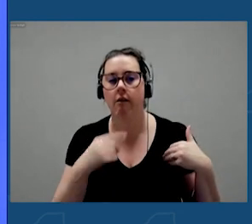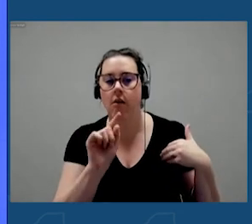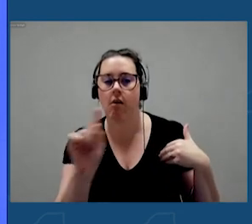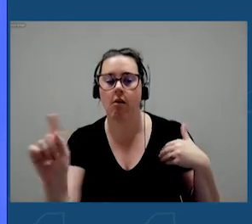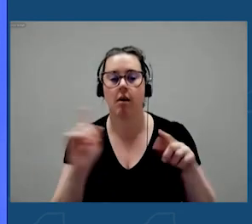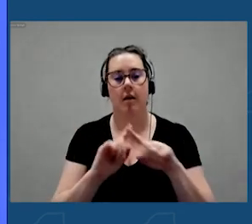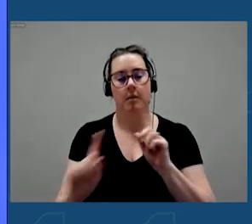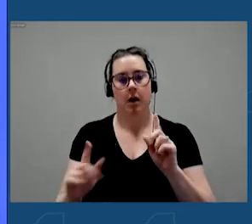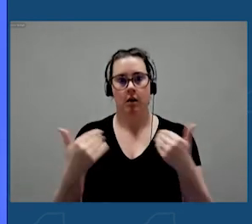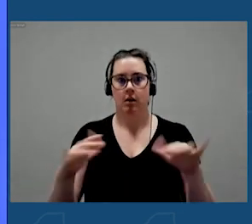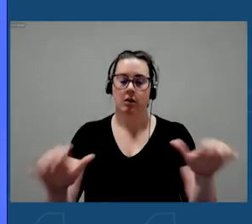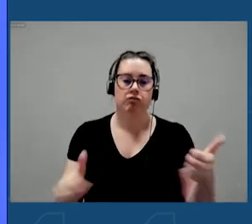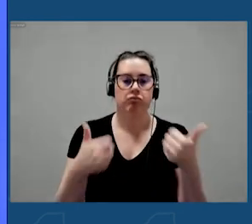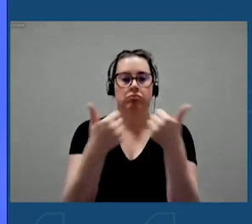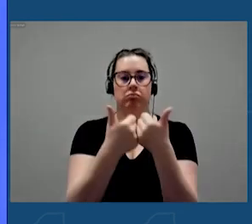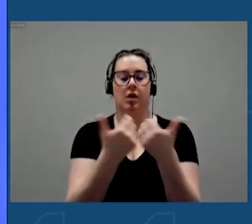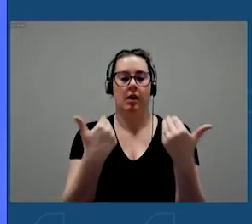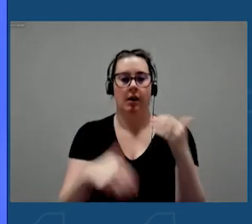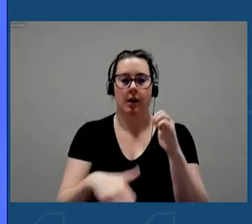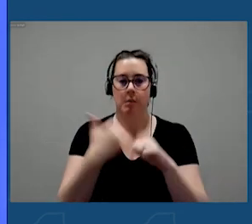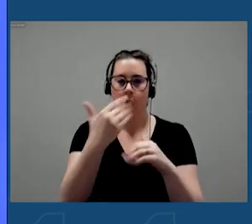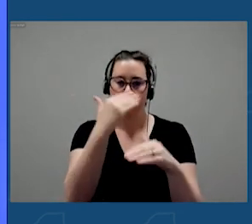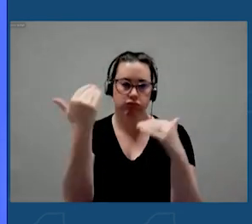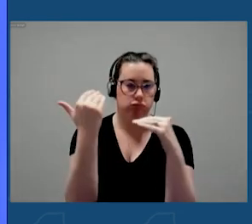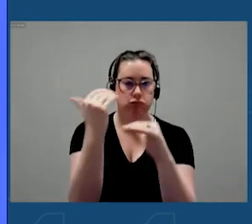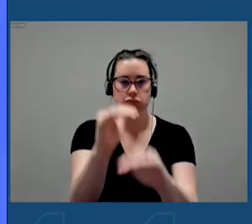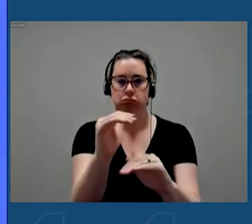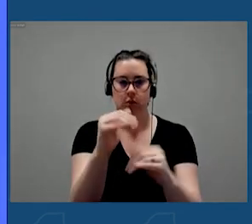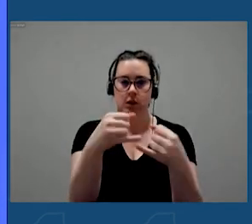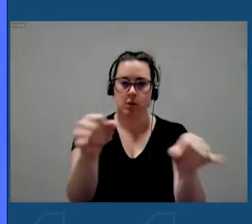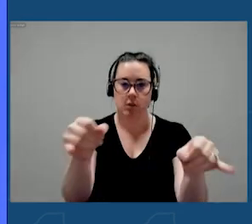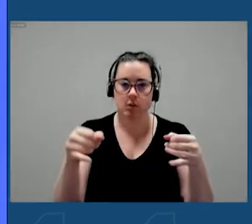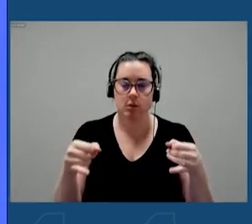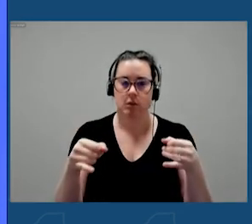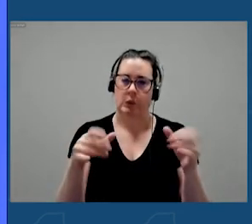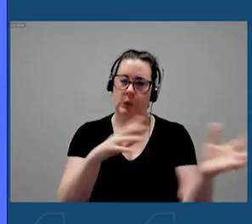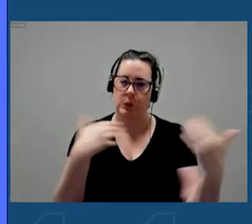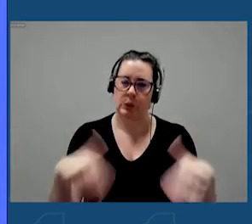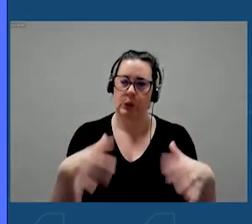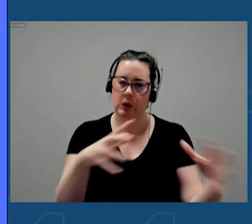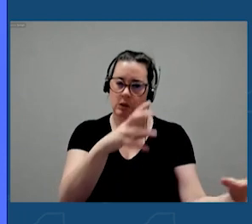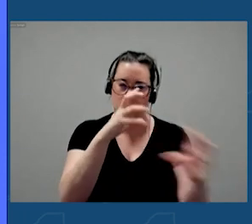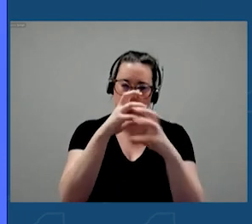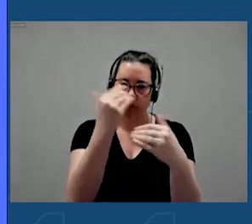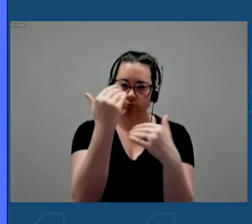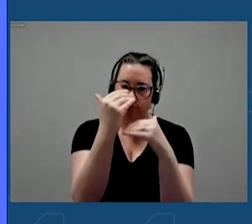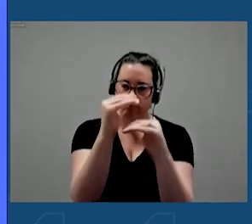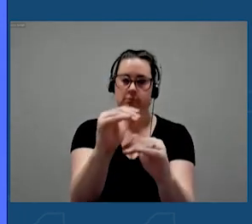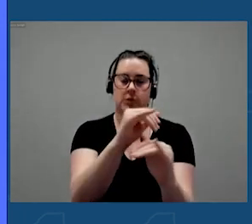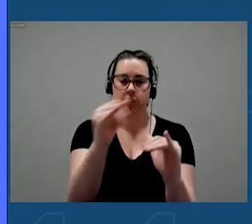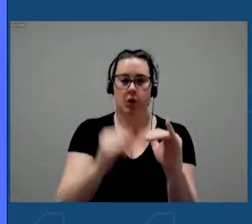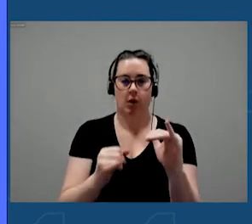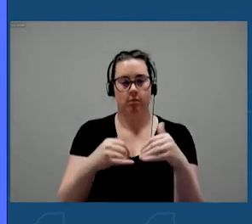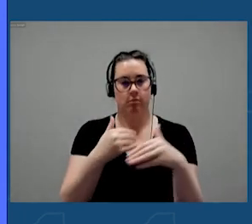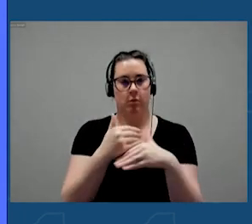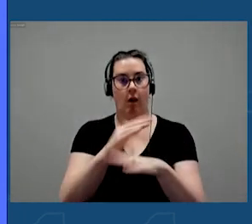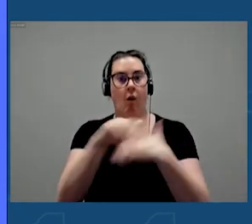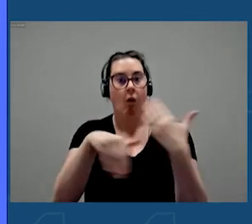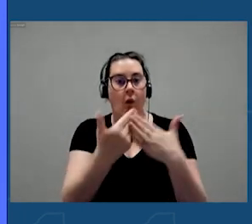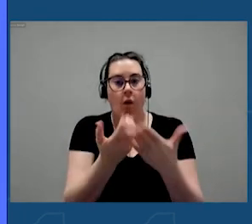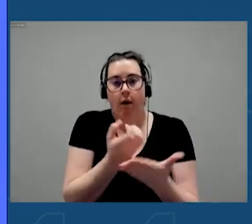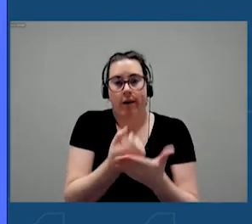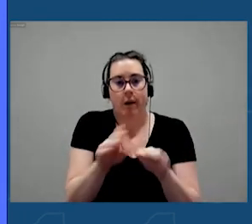had the most restrictive zoning in the country. Restrictive zoning is what's keeping people out of all income levels